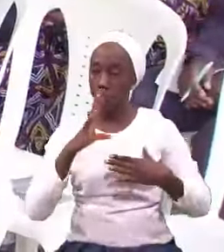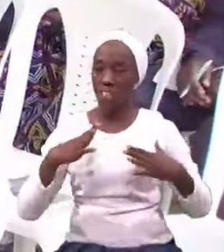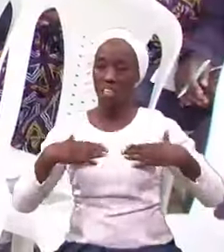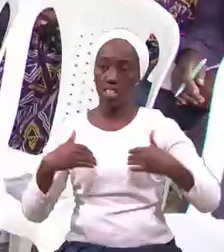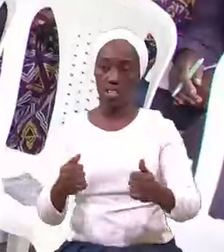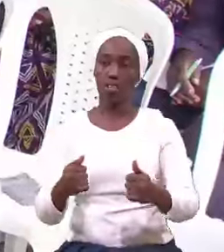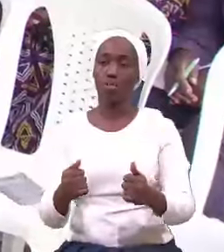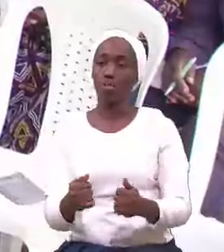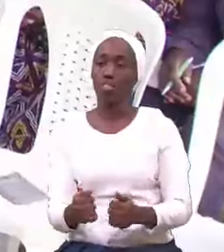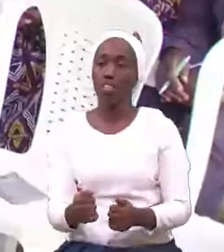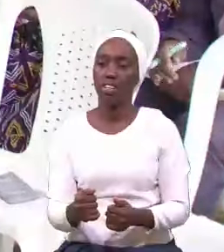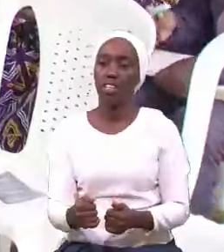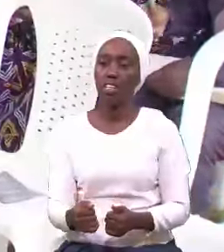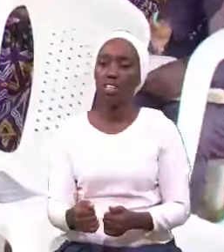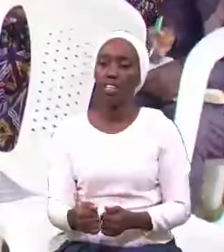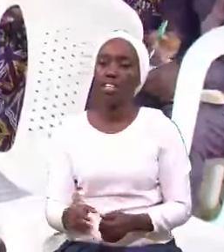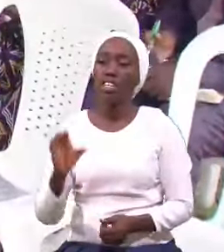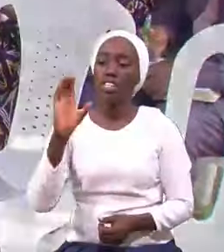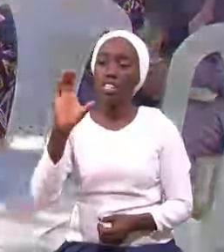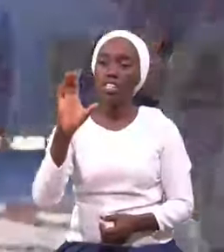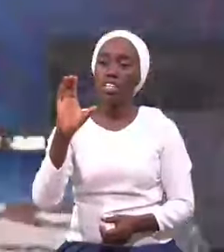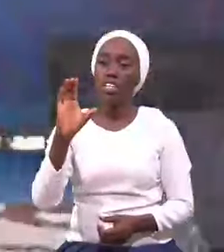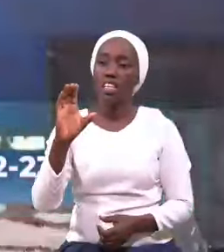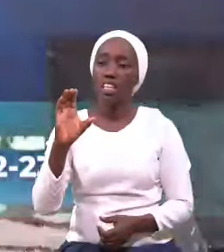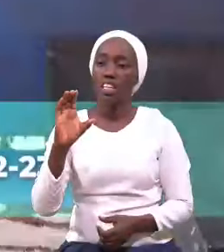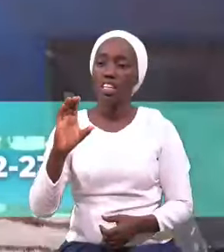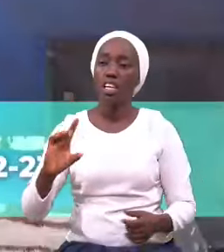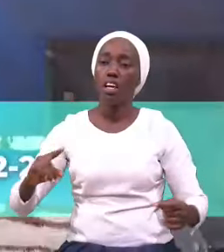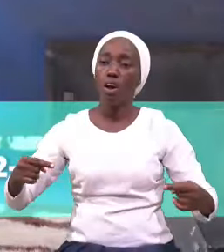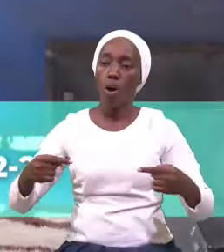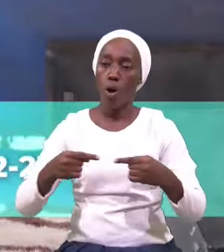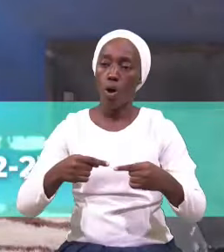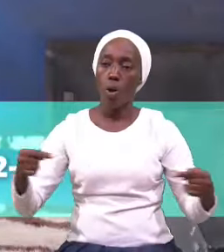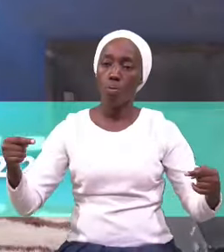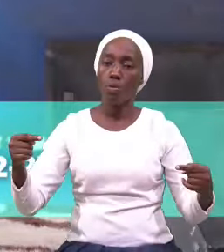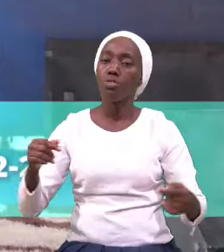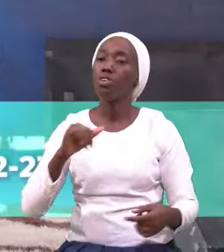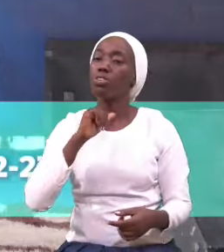See, contradict not the Spirit.